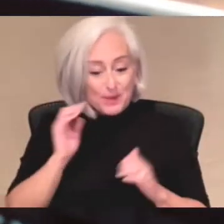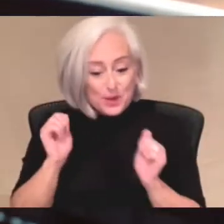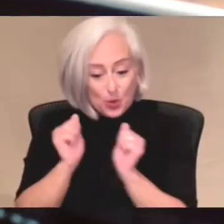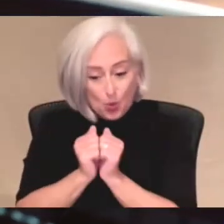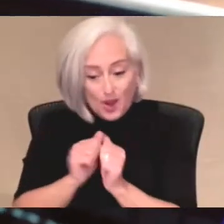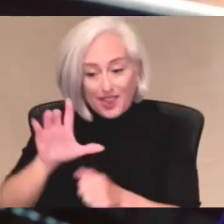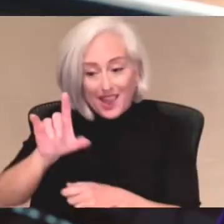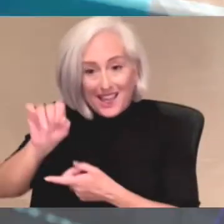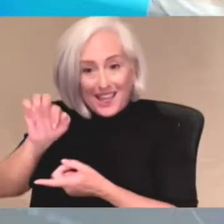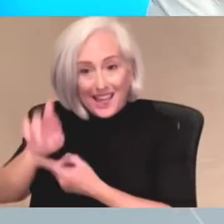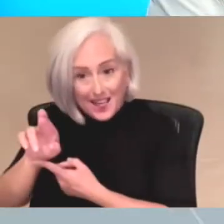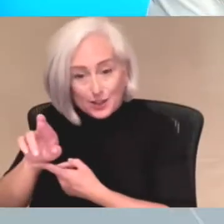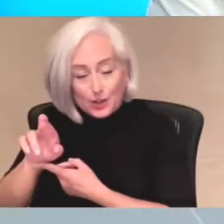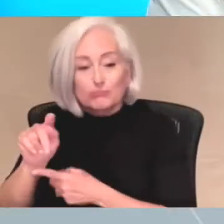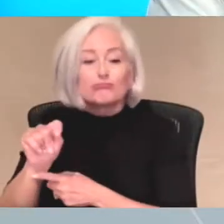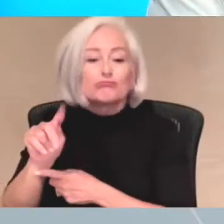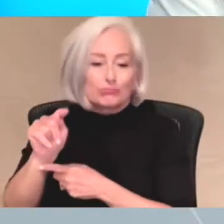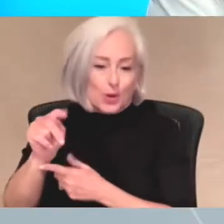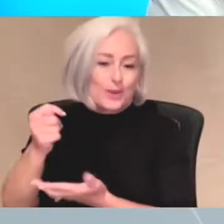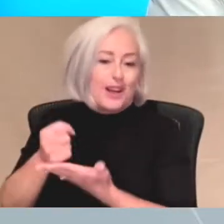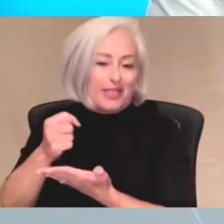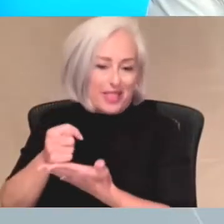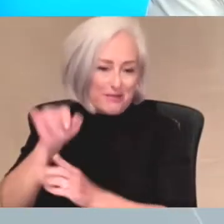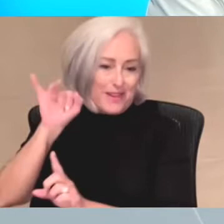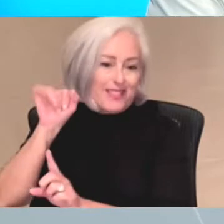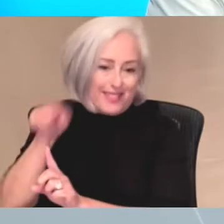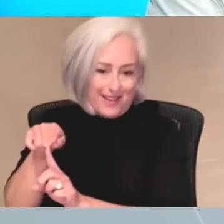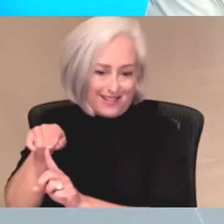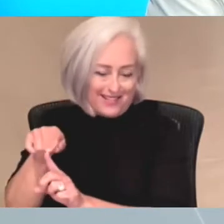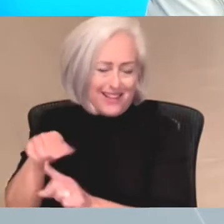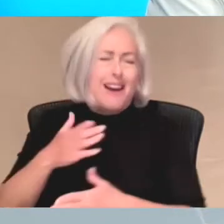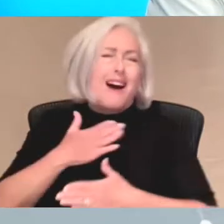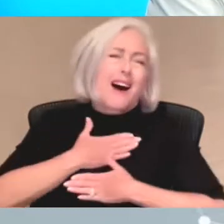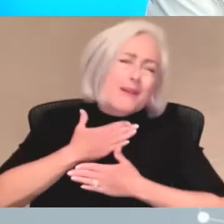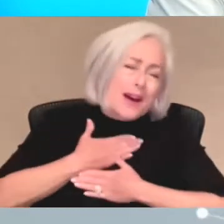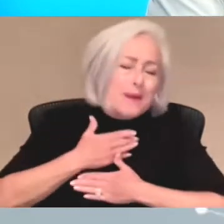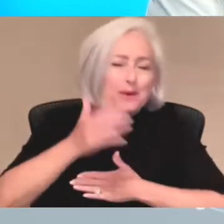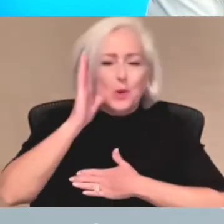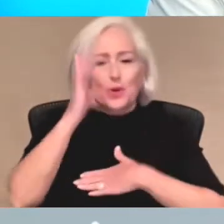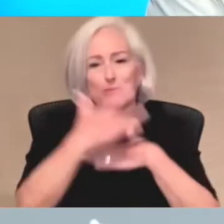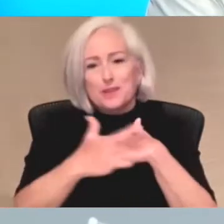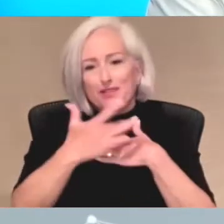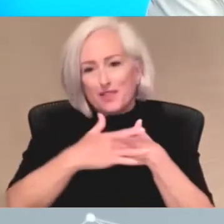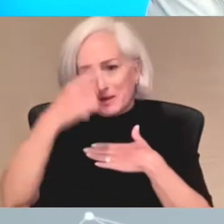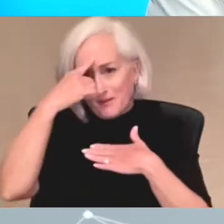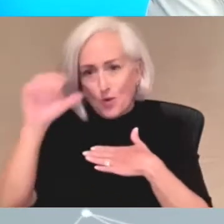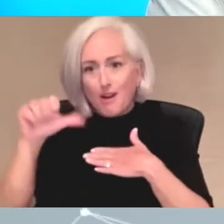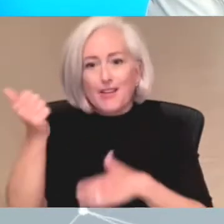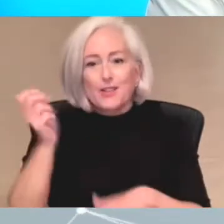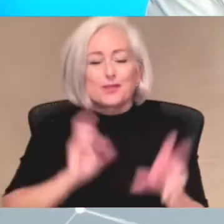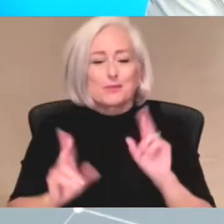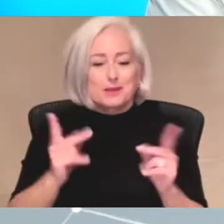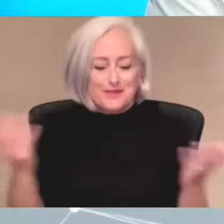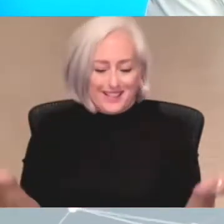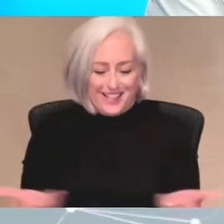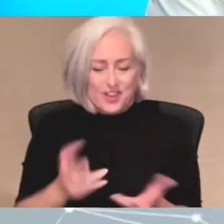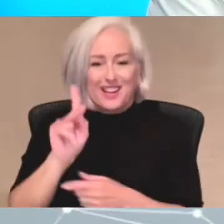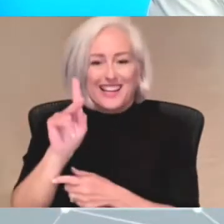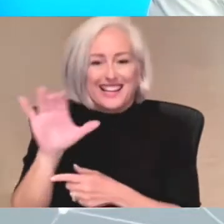really a wonderful experience. And I'm so happy that this is going to be available in the Kansas City area for other families as well. That's